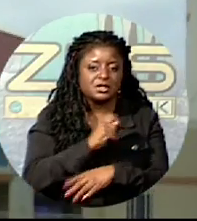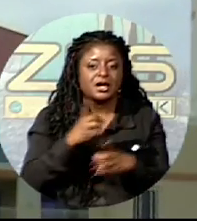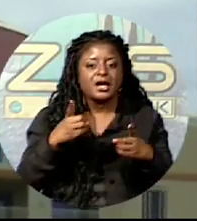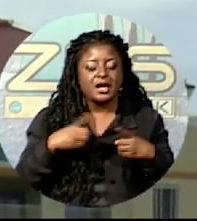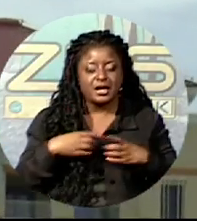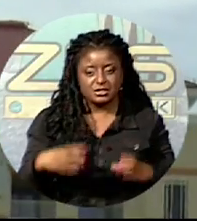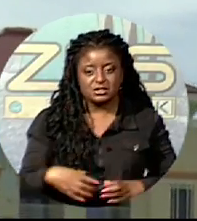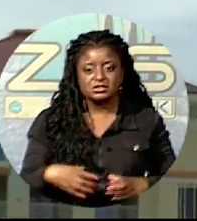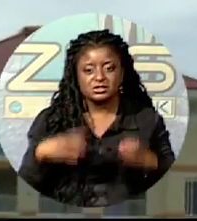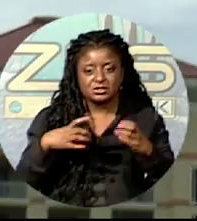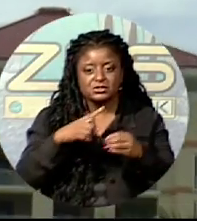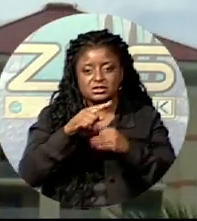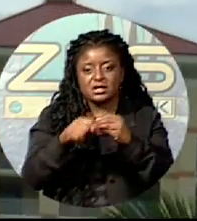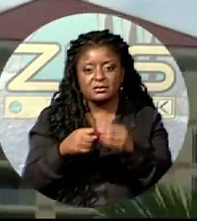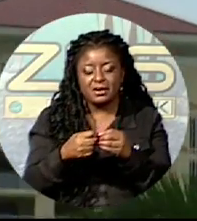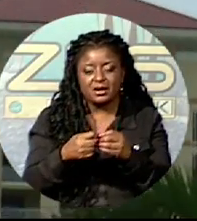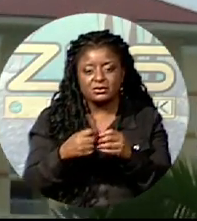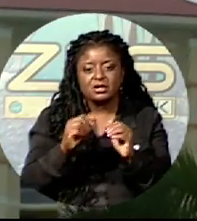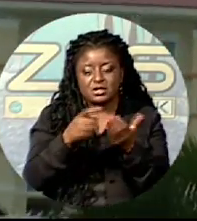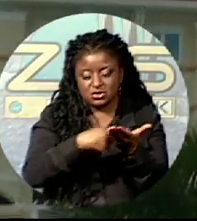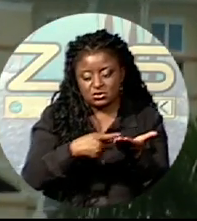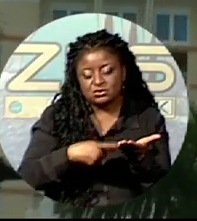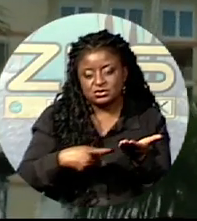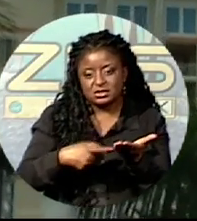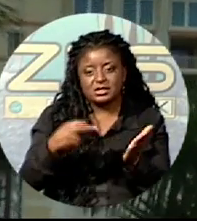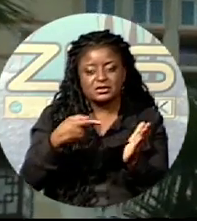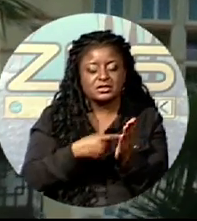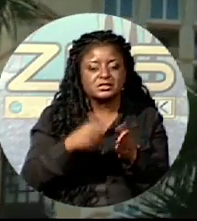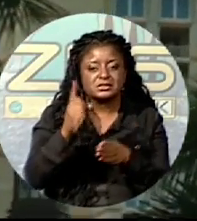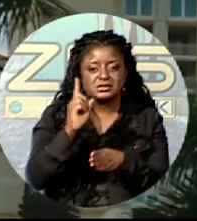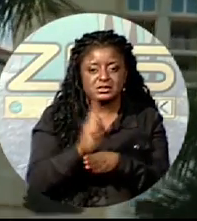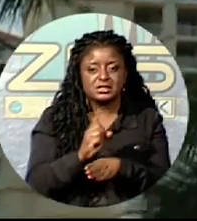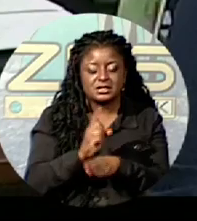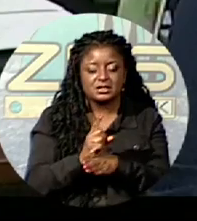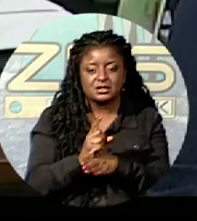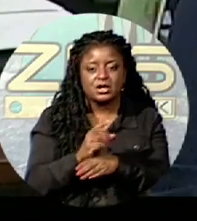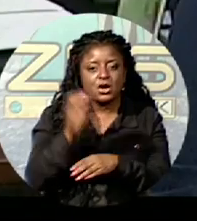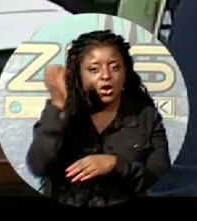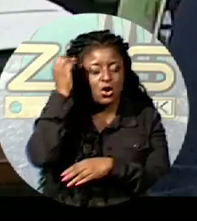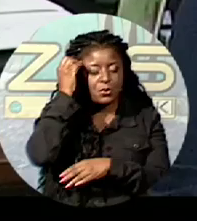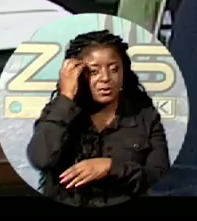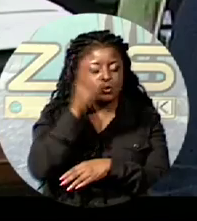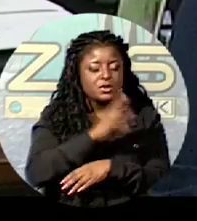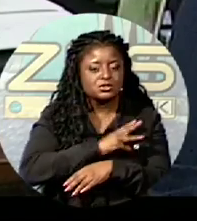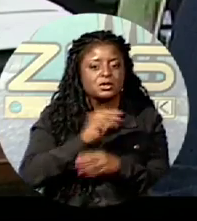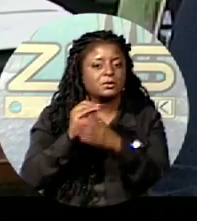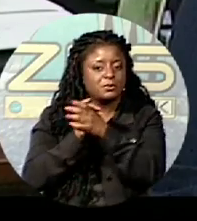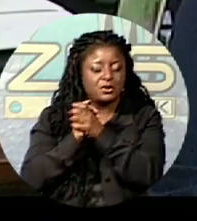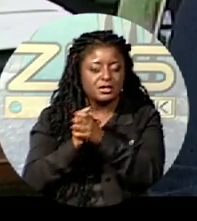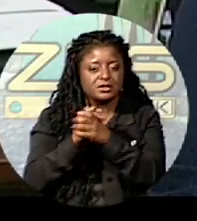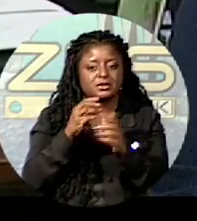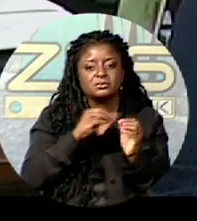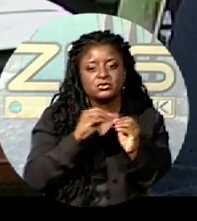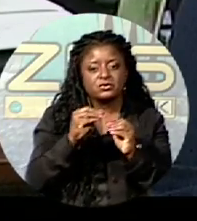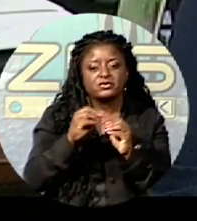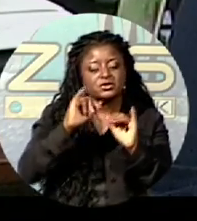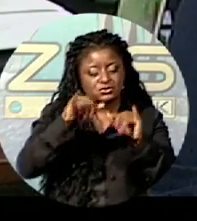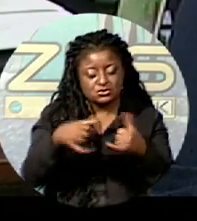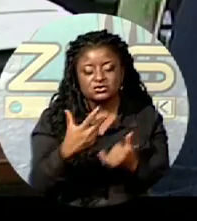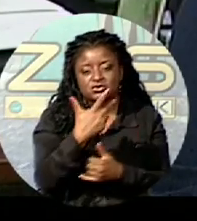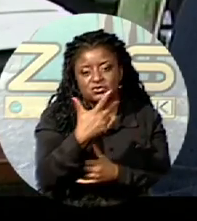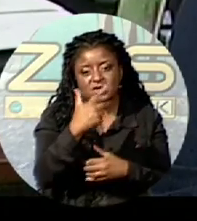project. Meanwhile, Tourism Minister, the Honorable Obi Wilchcombe, applauded the move. Just 3 months ago, the Prime Minister told us the work had